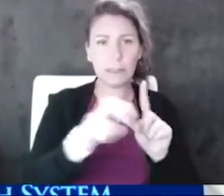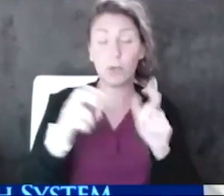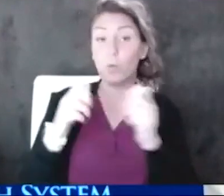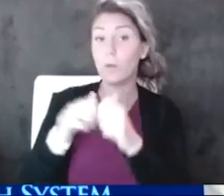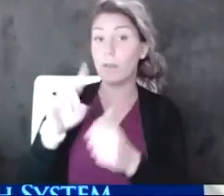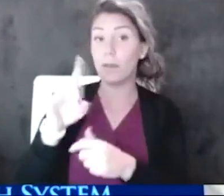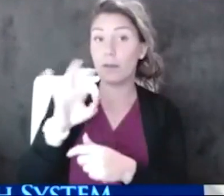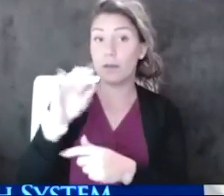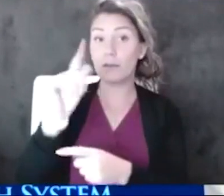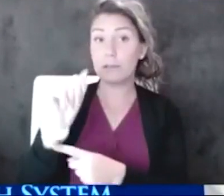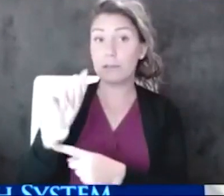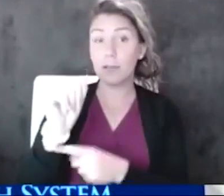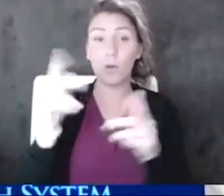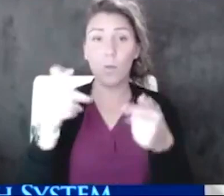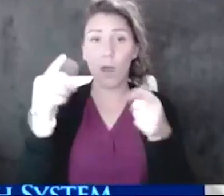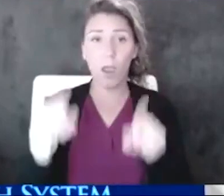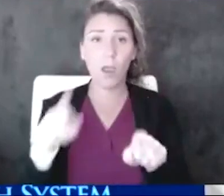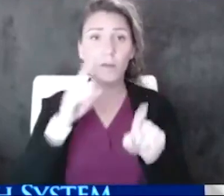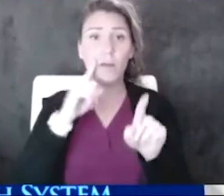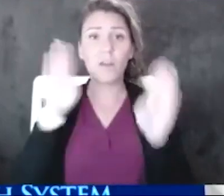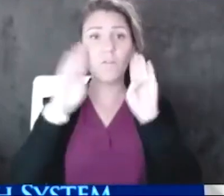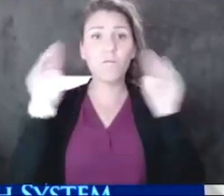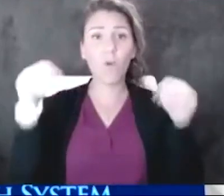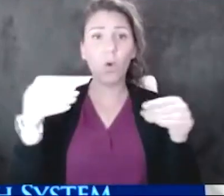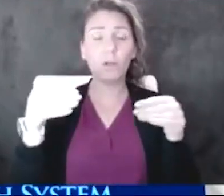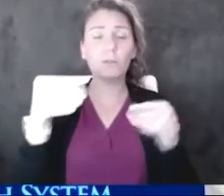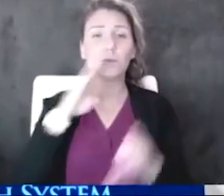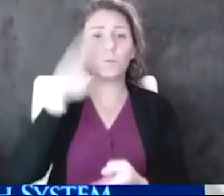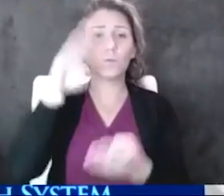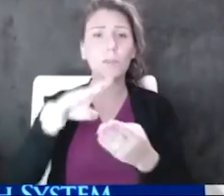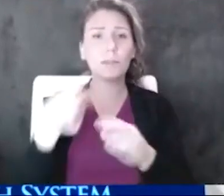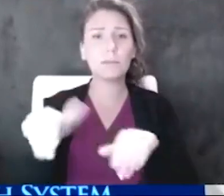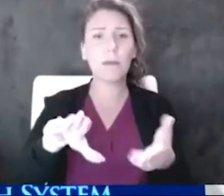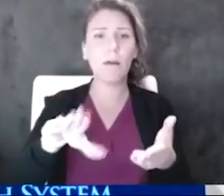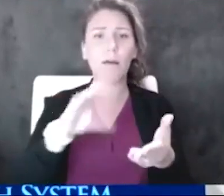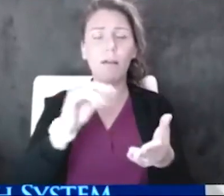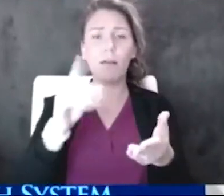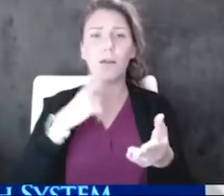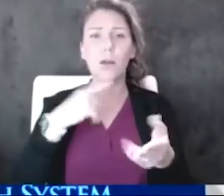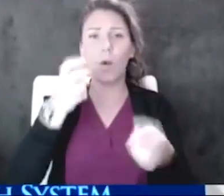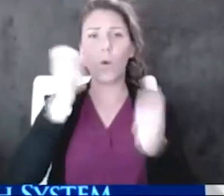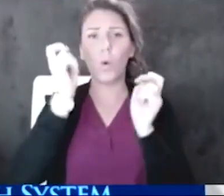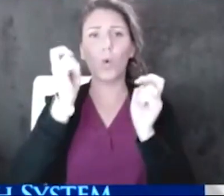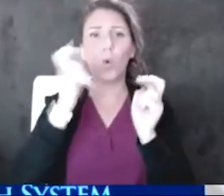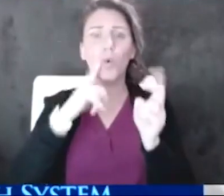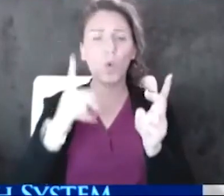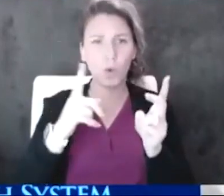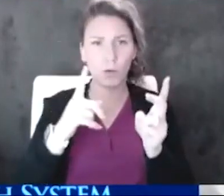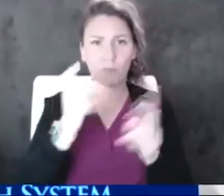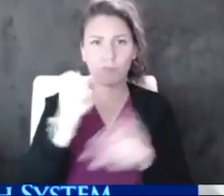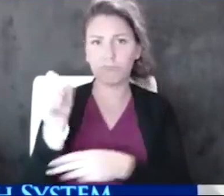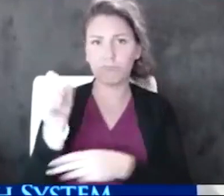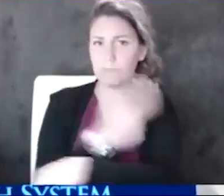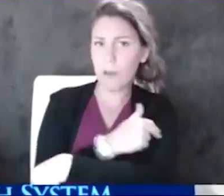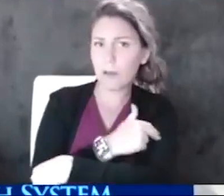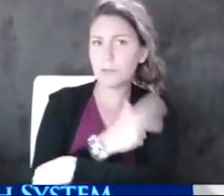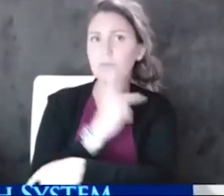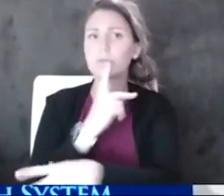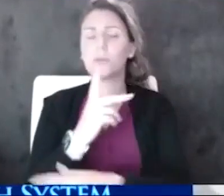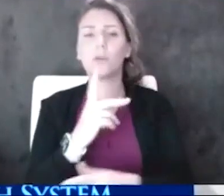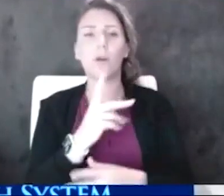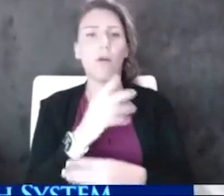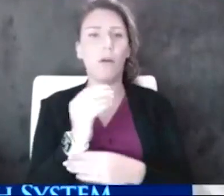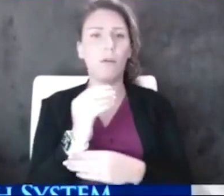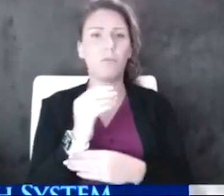is it focuses on reducing death and severe outcomes. And so I think what we have to accept is vaccines